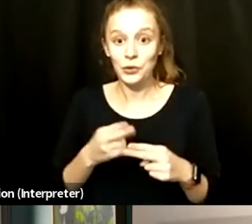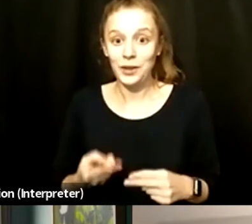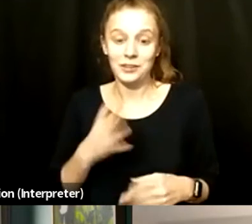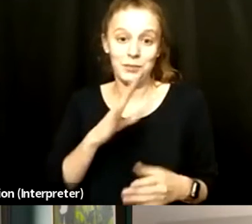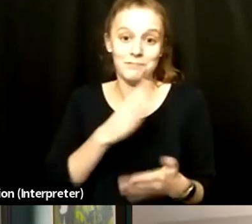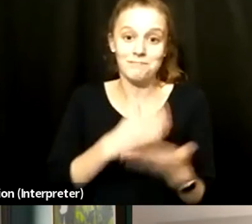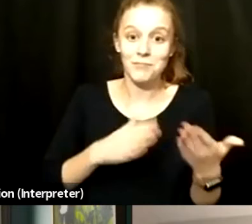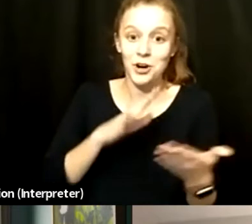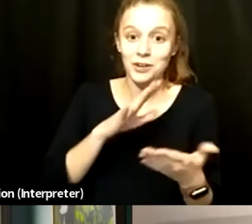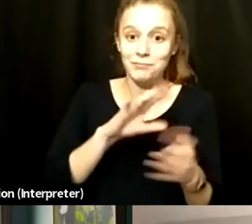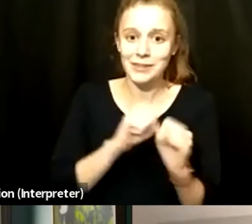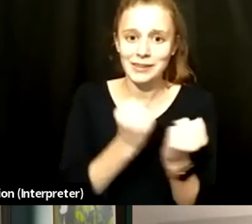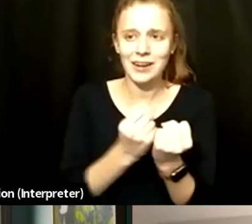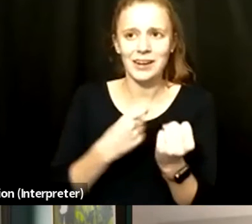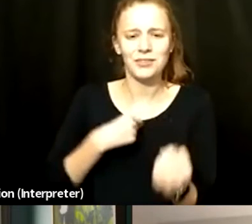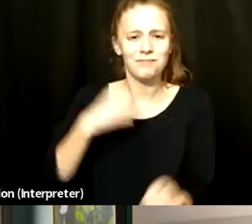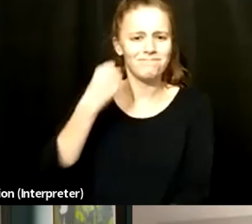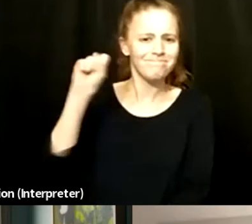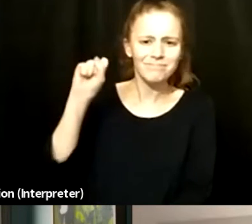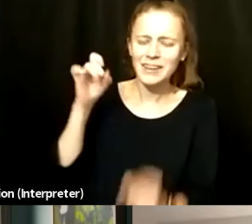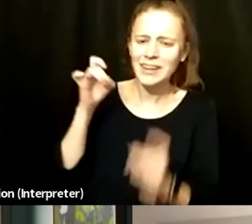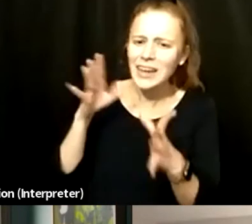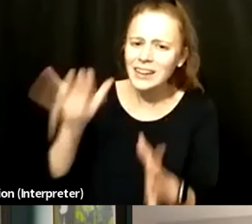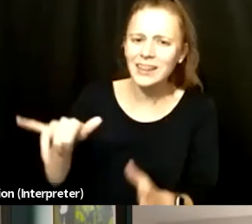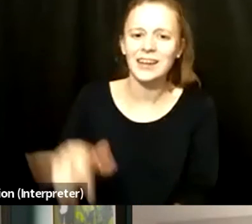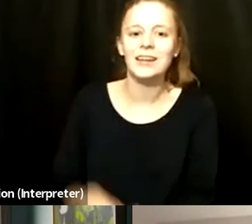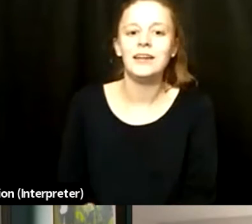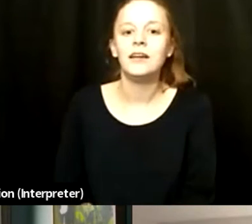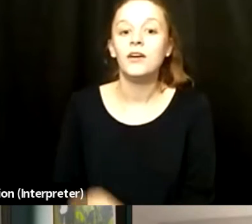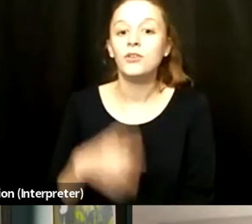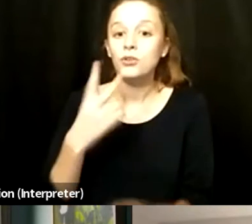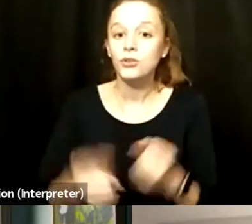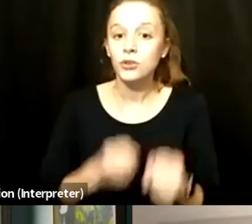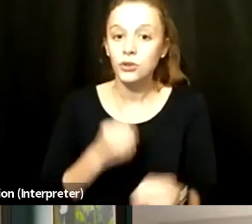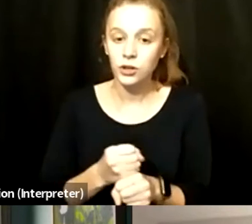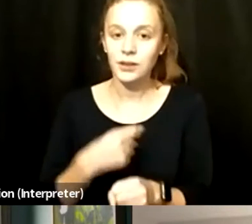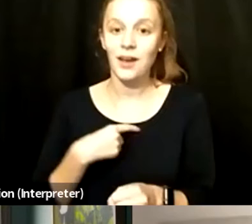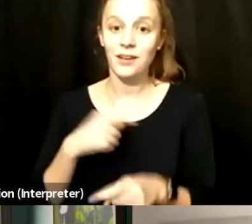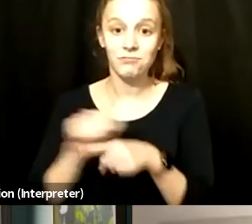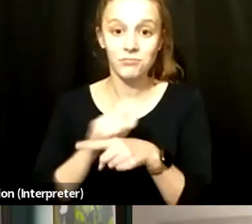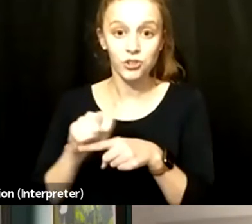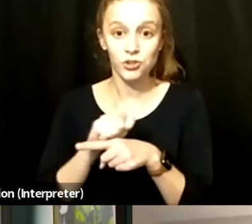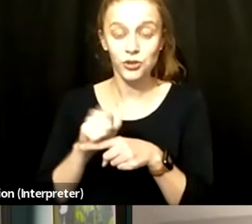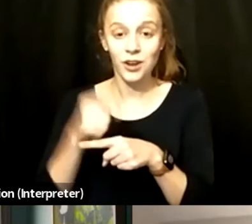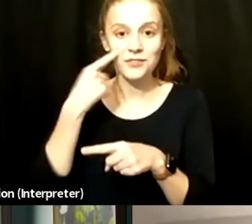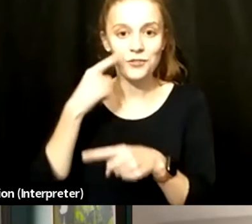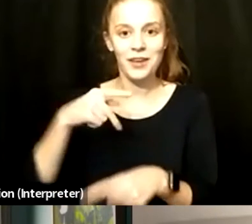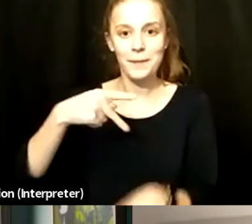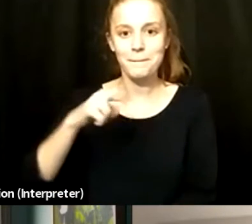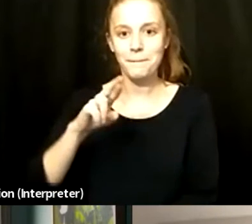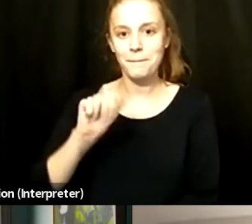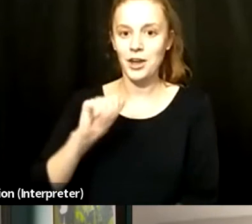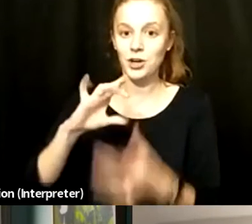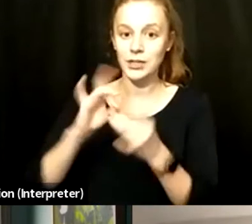So I have a very complicated relationship with it. I actually for like 2 years trained to try out for the Paralympics. I'm actually a very good